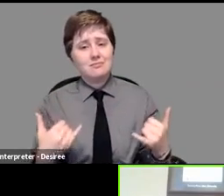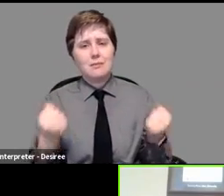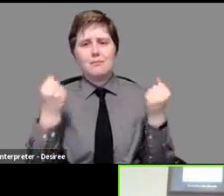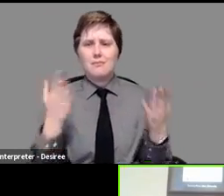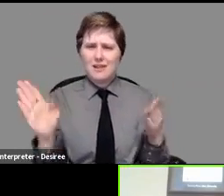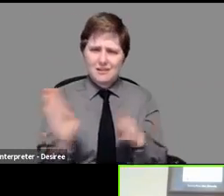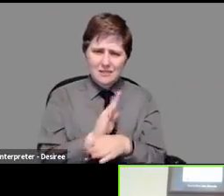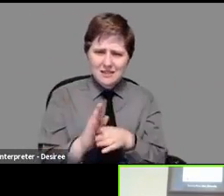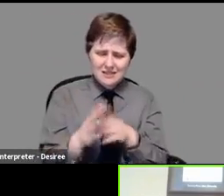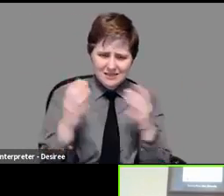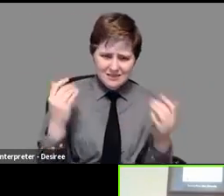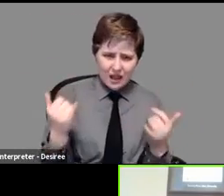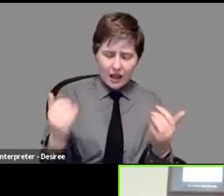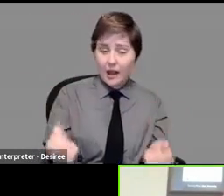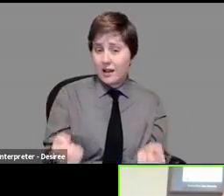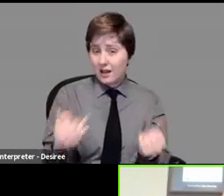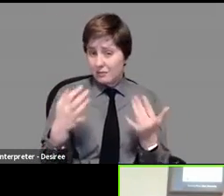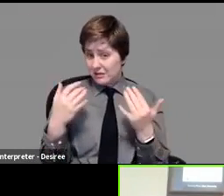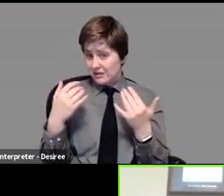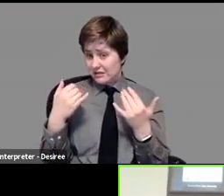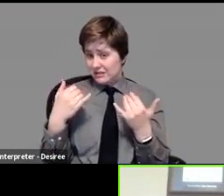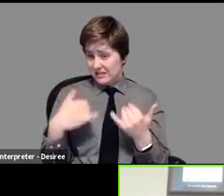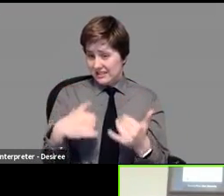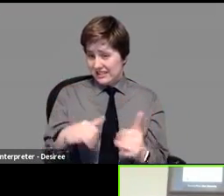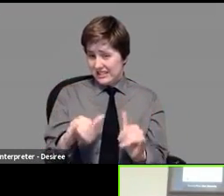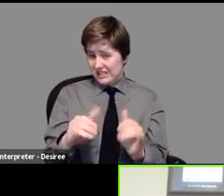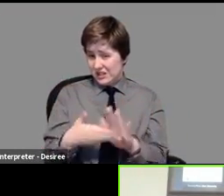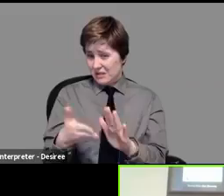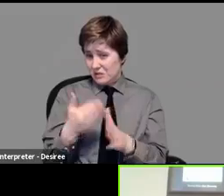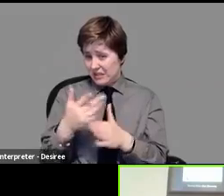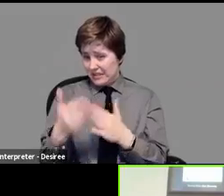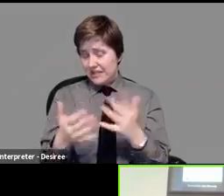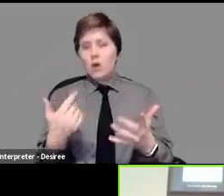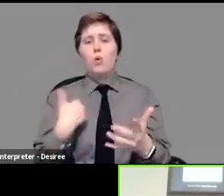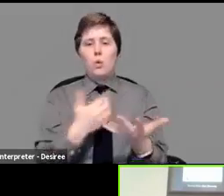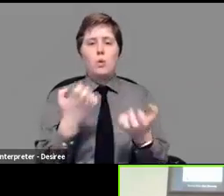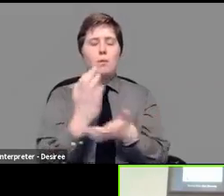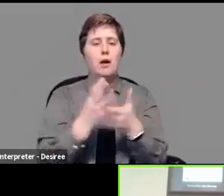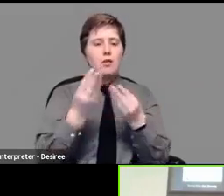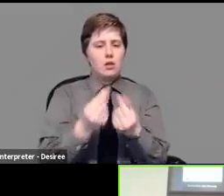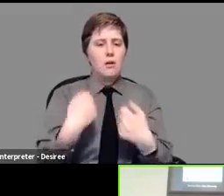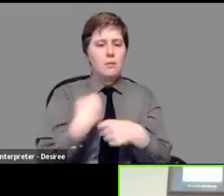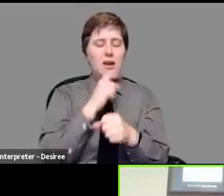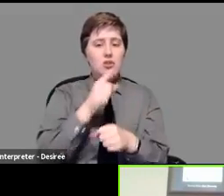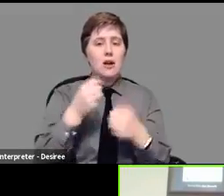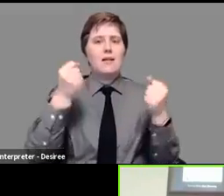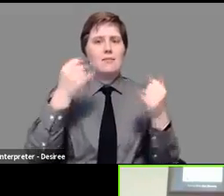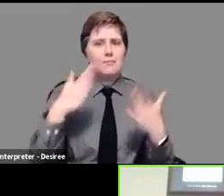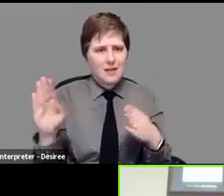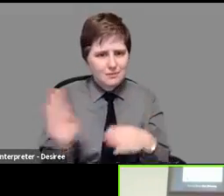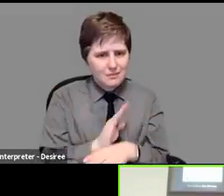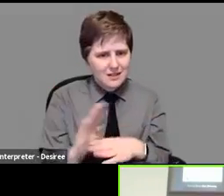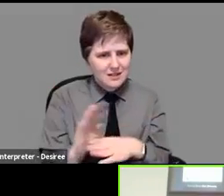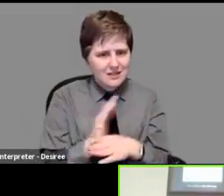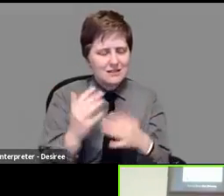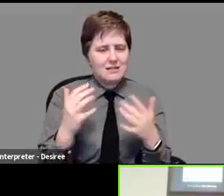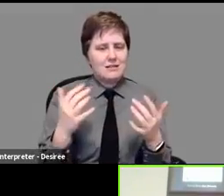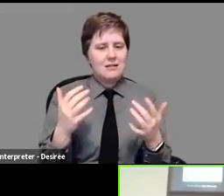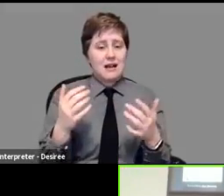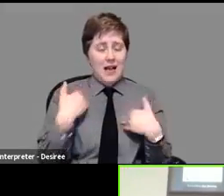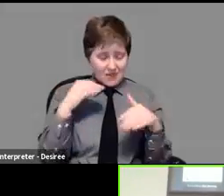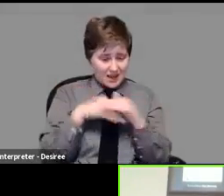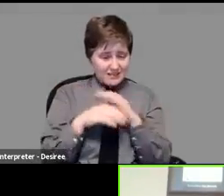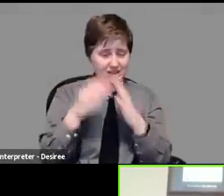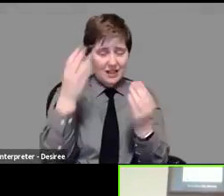that we have now, how many are going to be on the back end? I think we want to be part of the solution to make sure that there are a lot of businesses have access